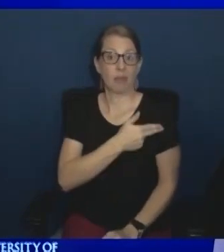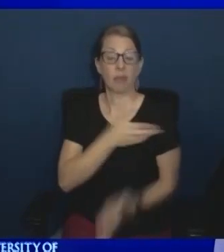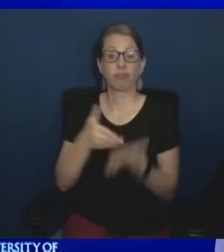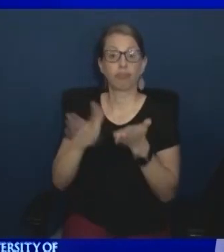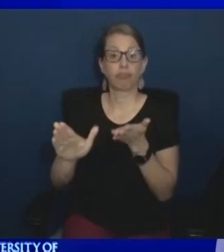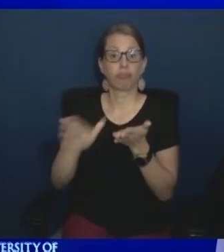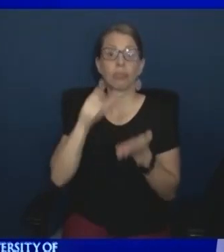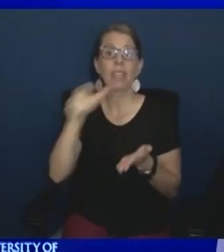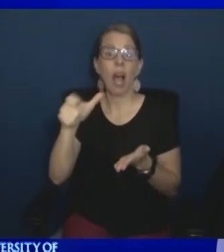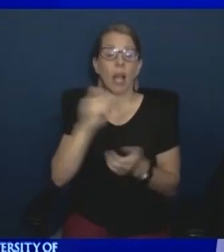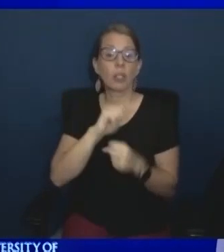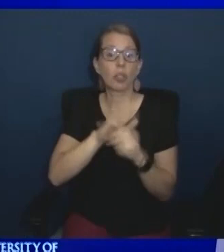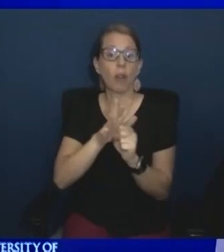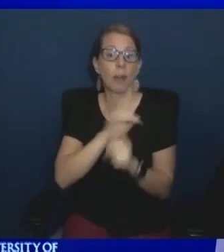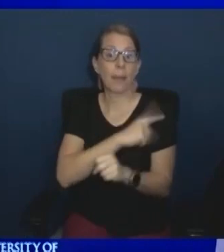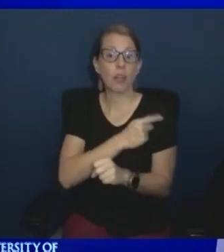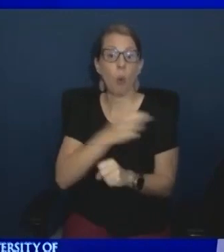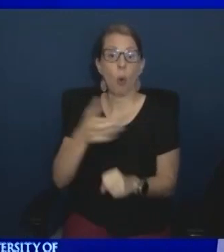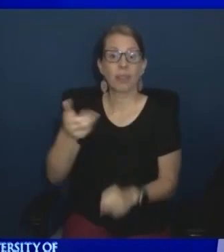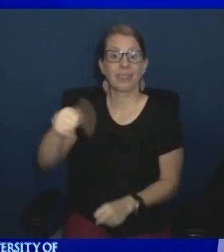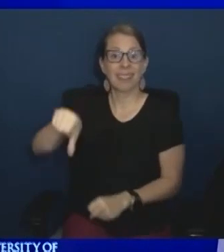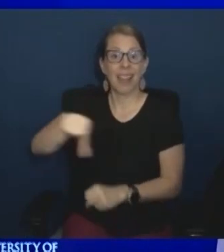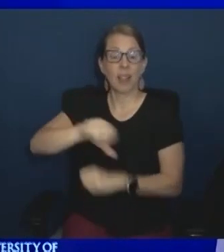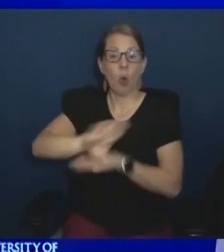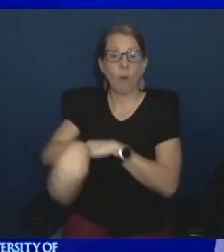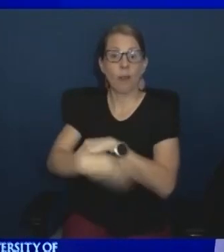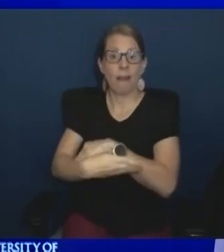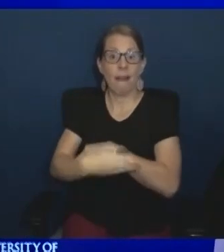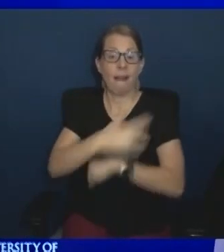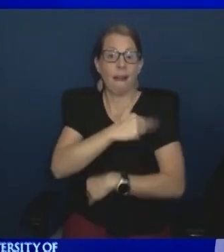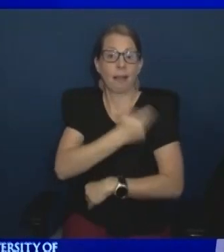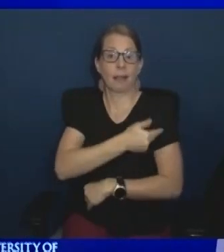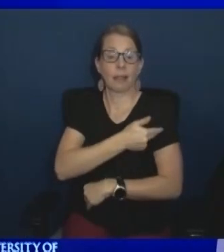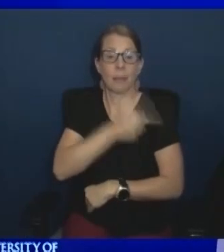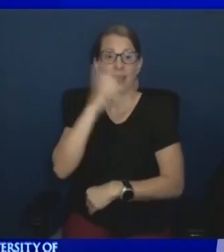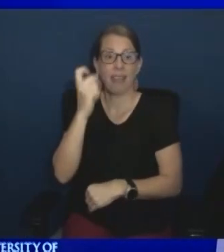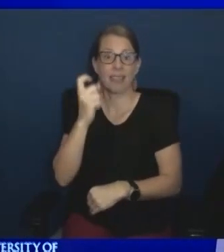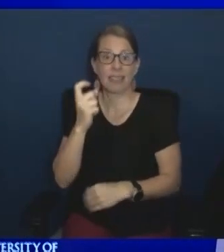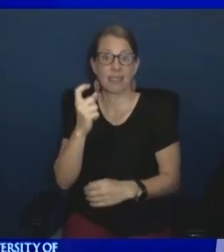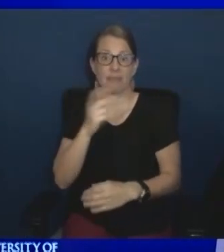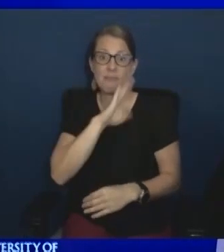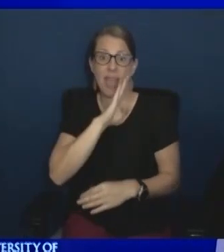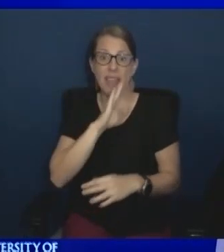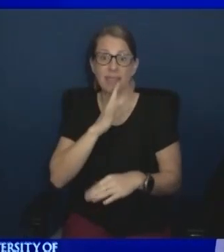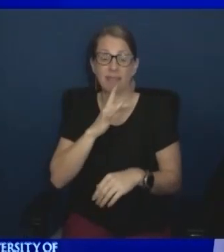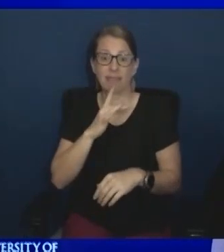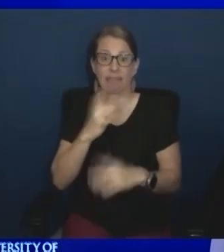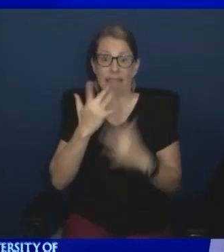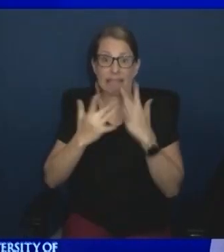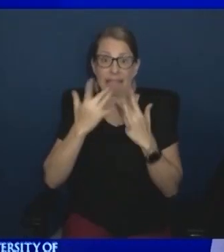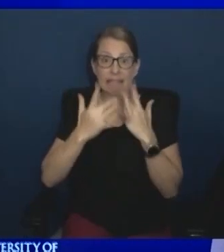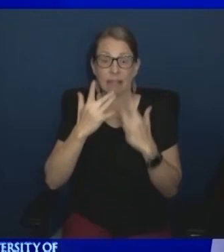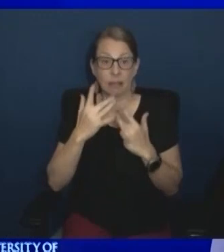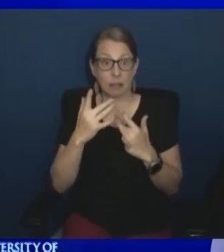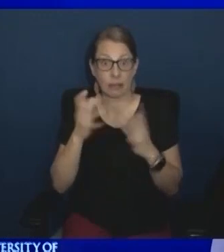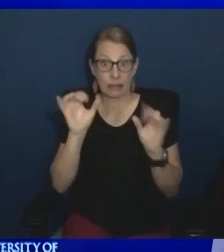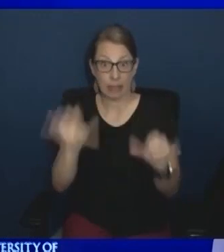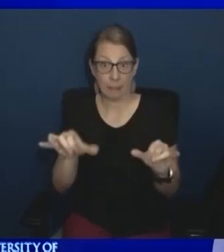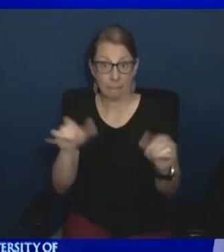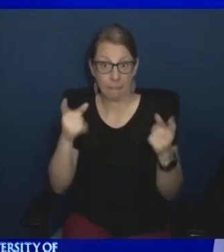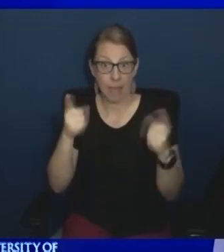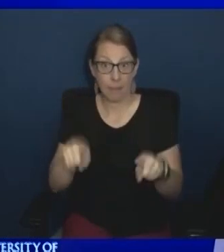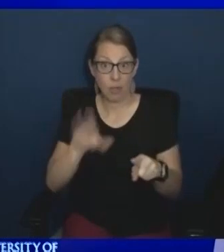non-COVID patients or denying them overnight hospital stay because of lack of space. Is this something that you're seeing at the health system, or can you